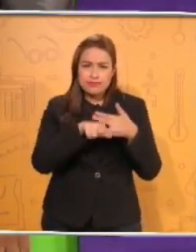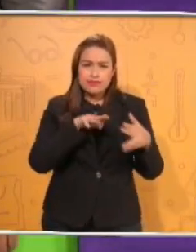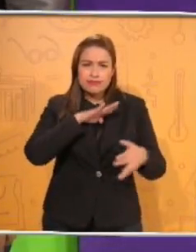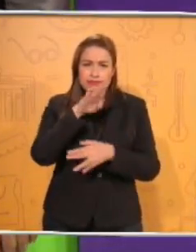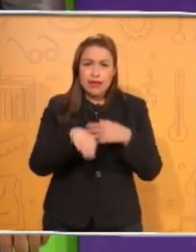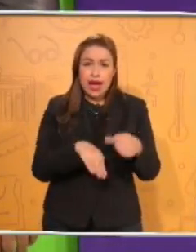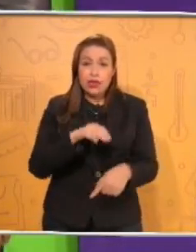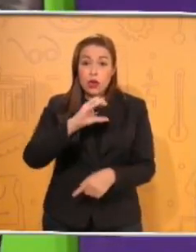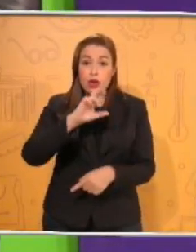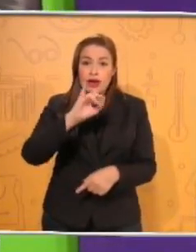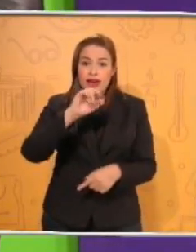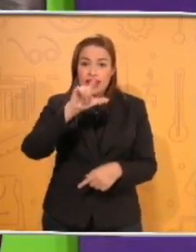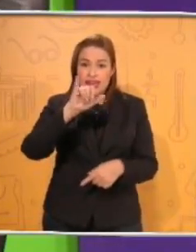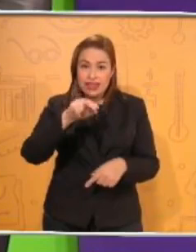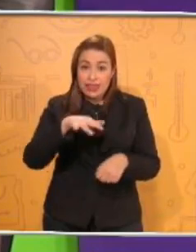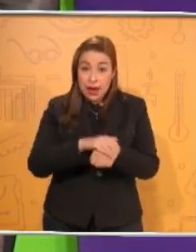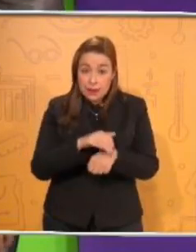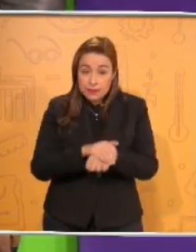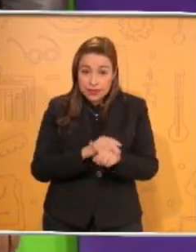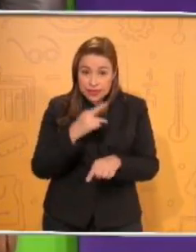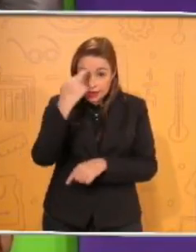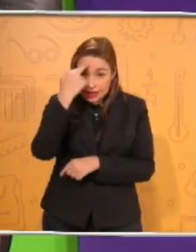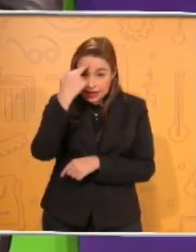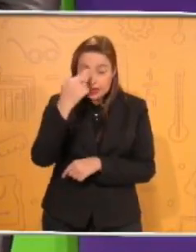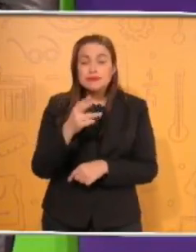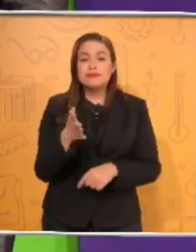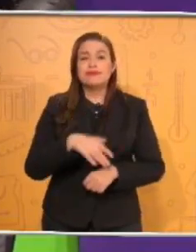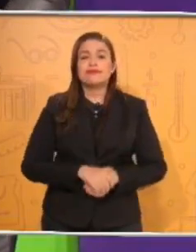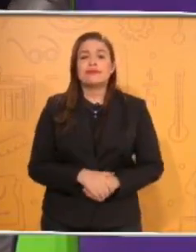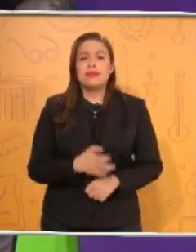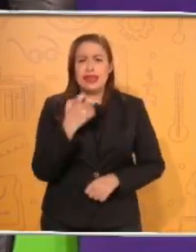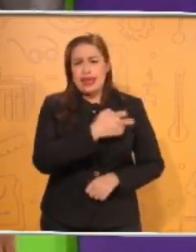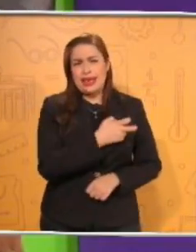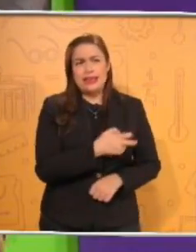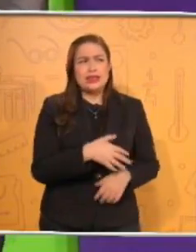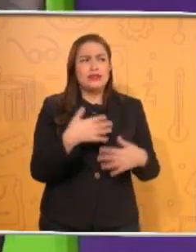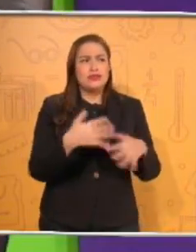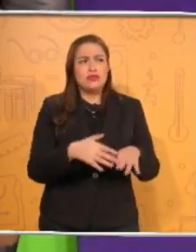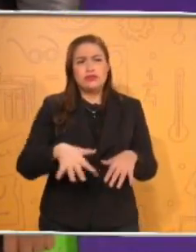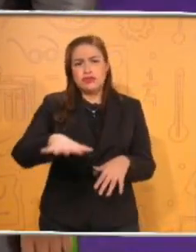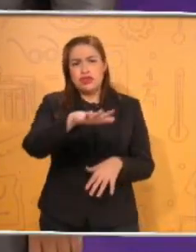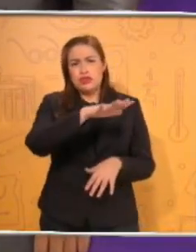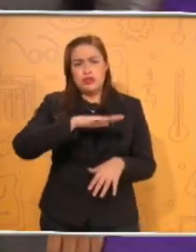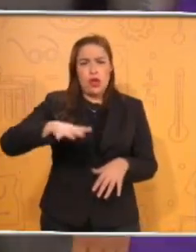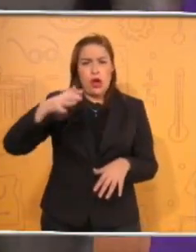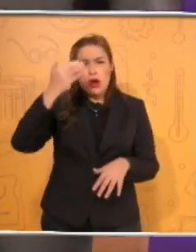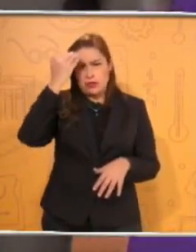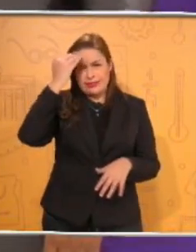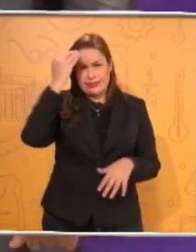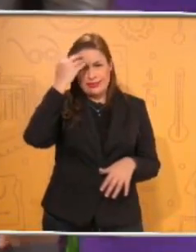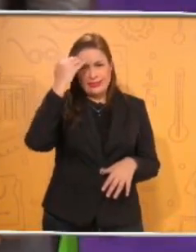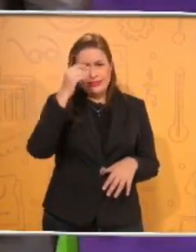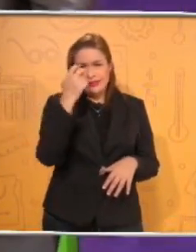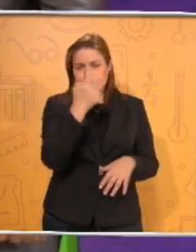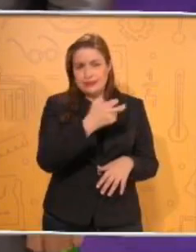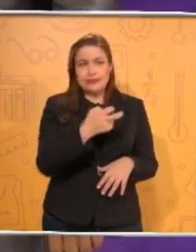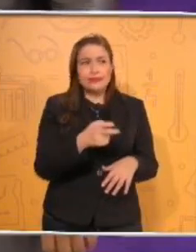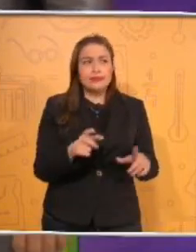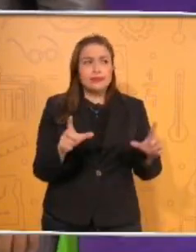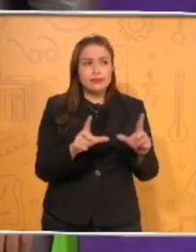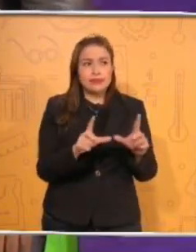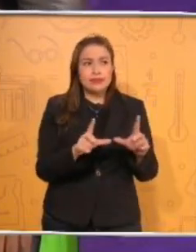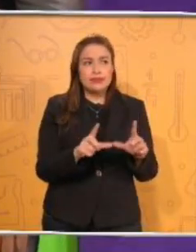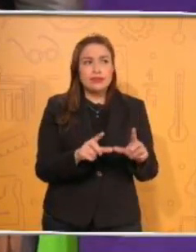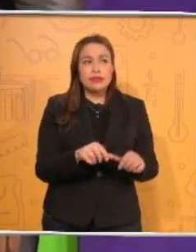Then we have a very famous singer in Monterrey. El Babo